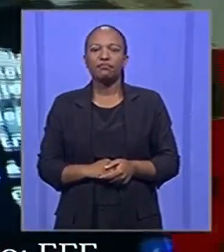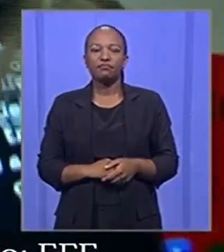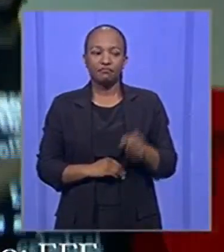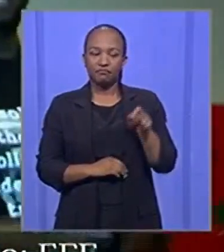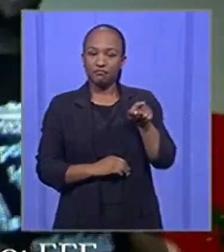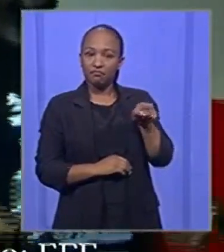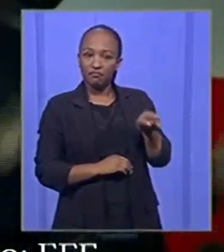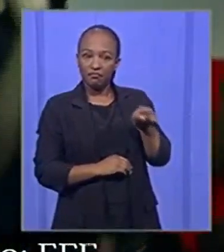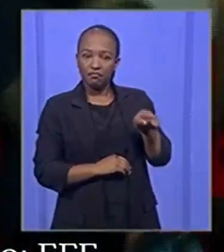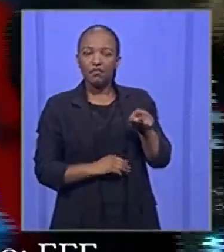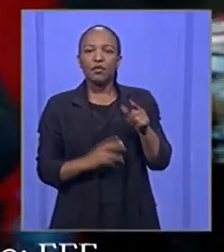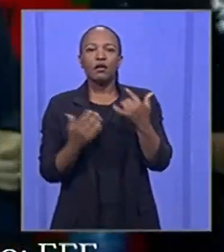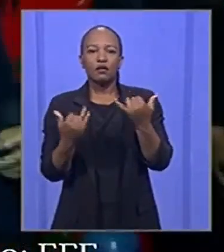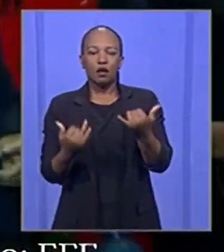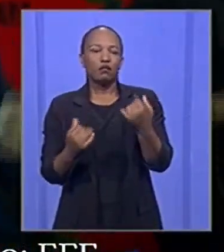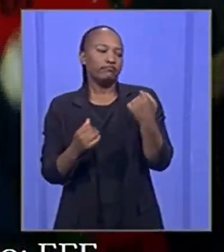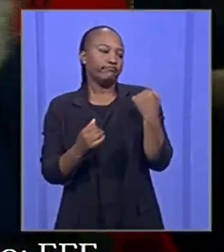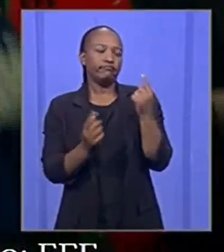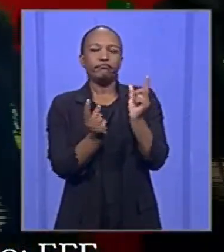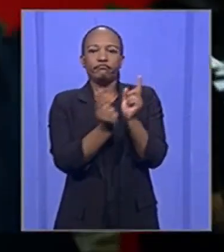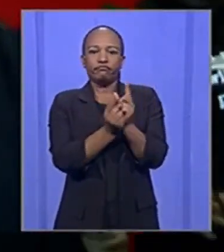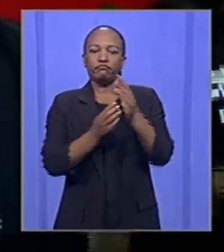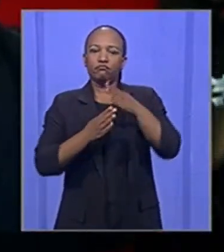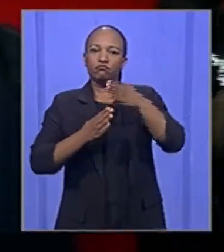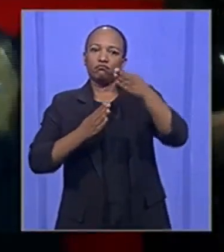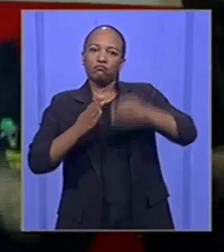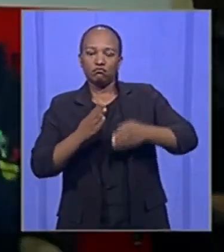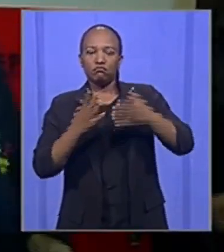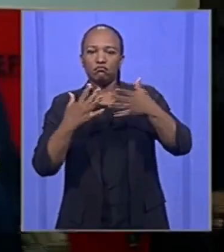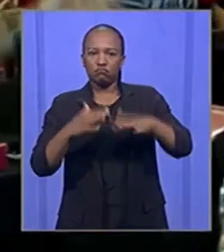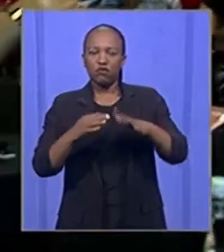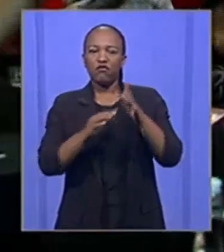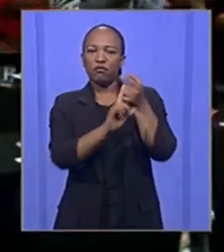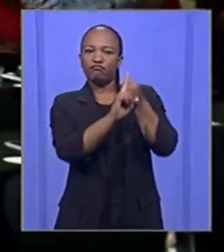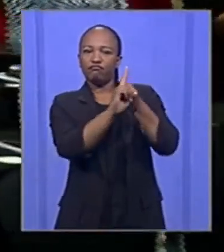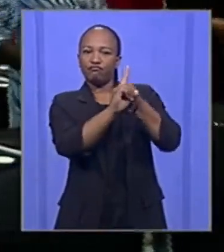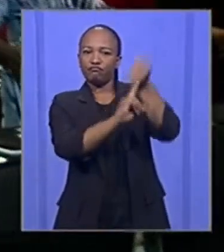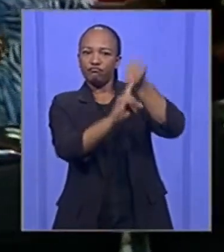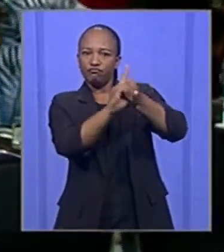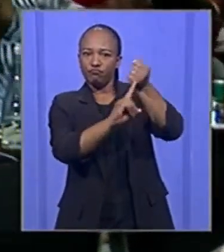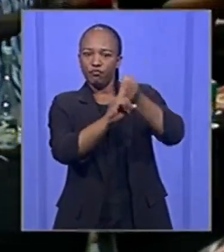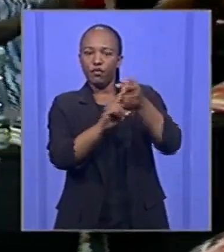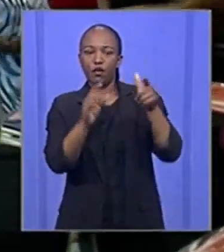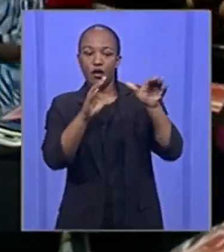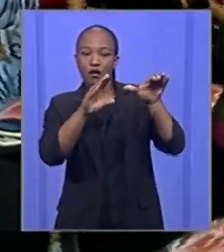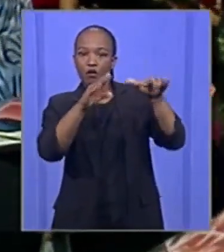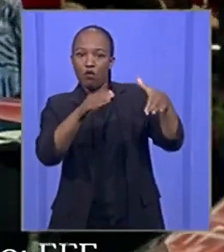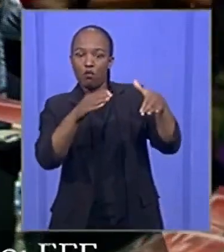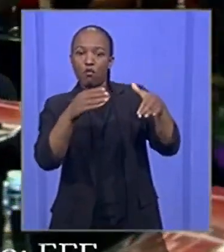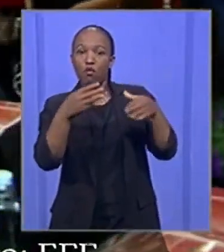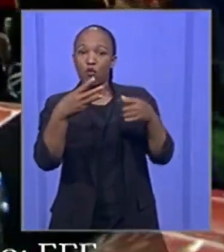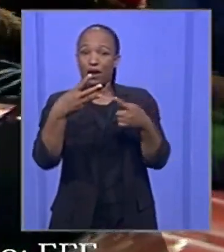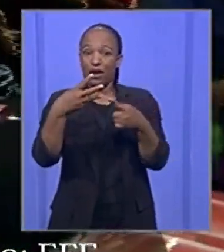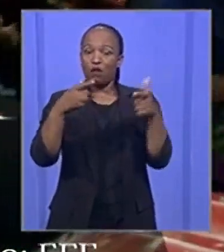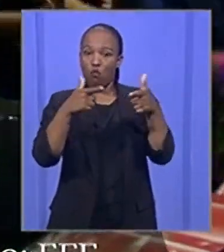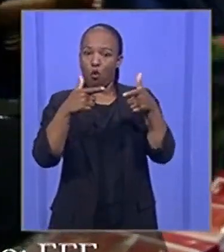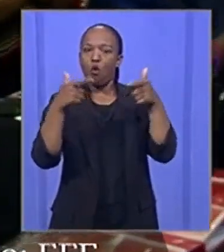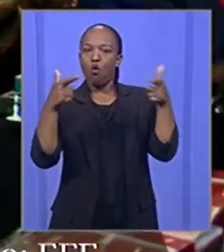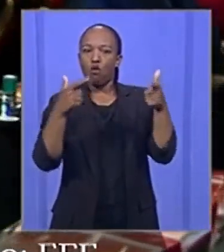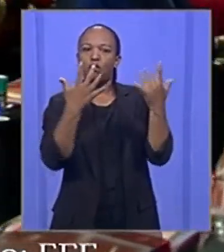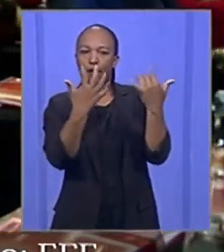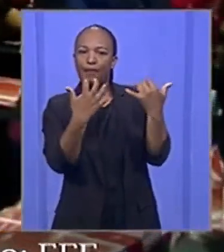EFF e kopana mafelong ana a beke ho lekola letsholo la yona la ho ngoka tshehetso. Mokga ona o moholo wa boraro wa bohanyetsi parlamenteng